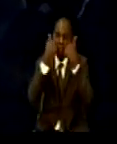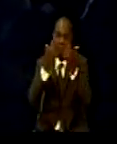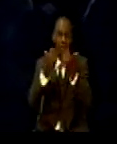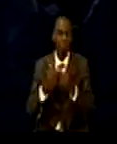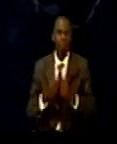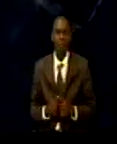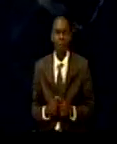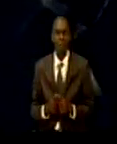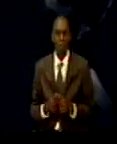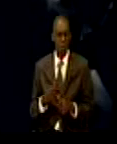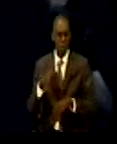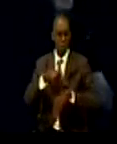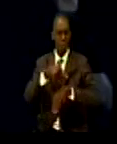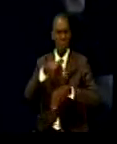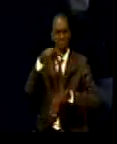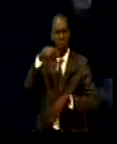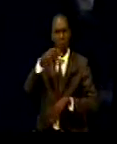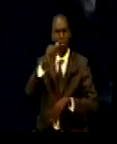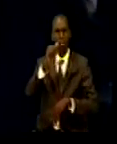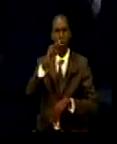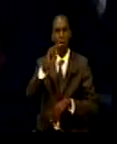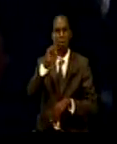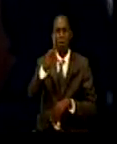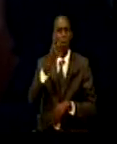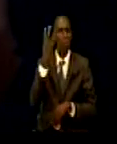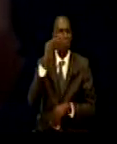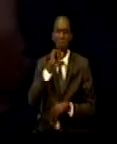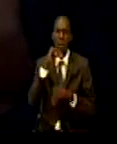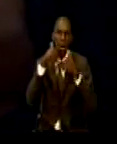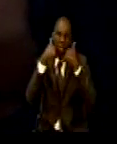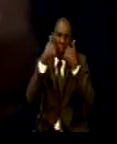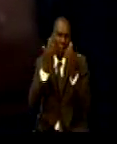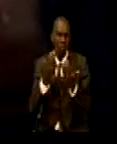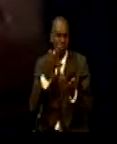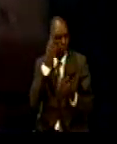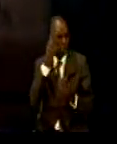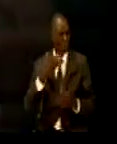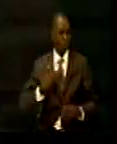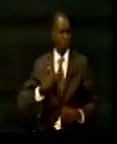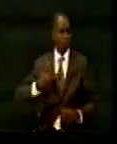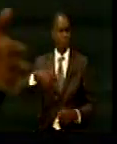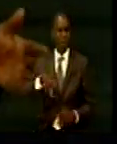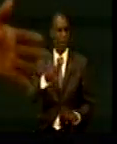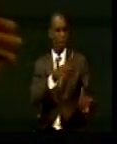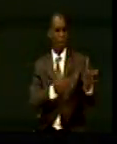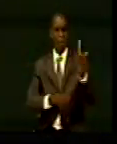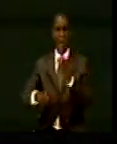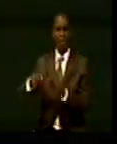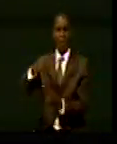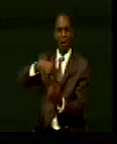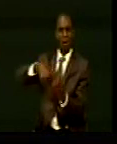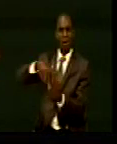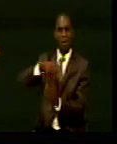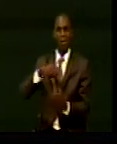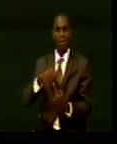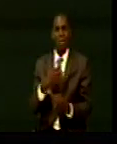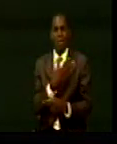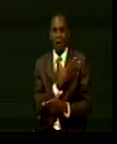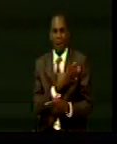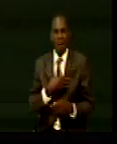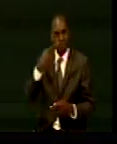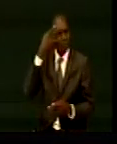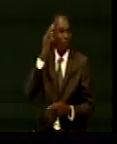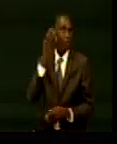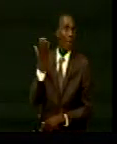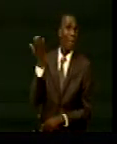not ashamed because of the Sanhedrin, religious leaders of the land, and because of his past history, what